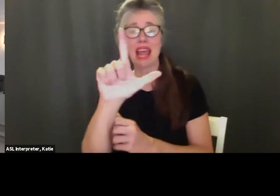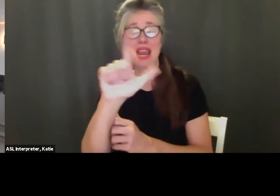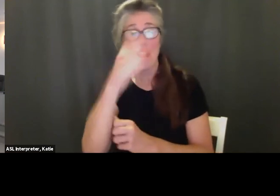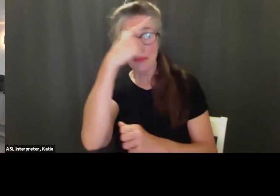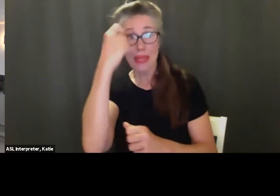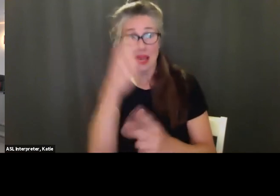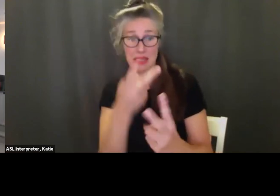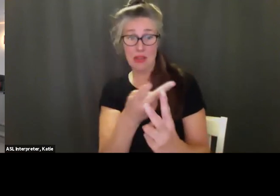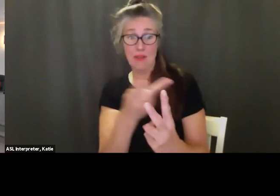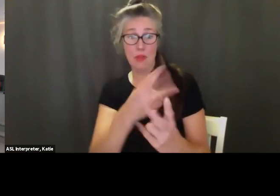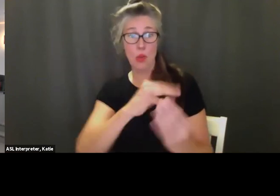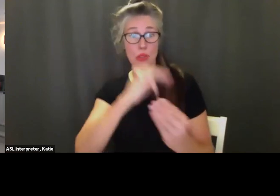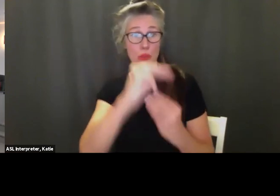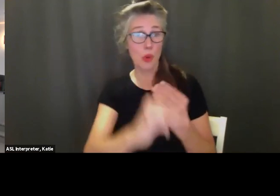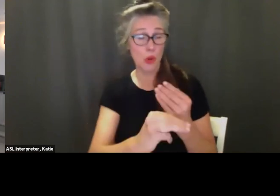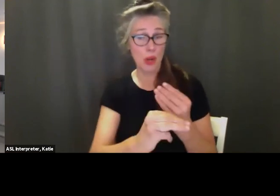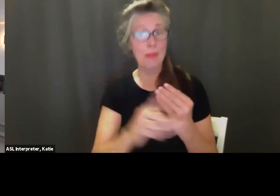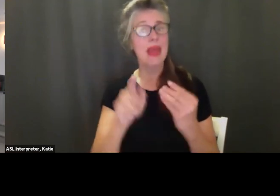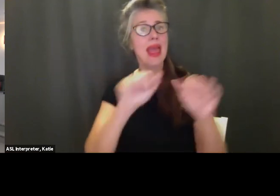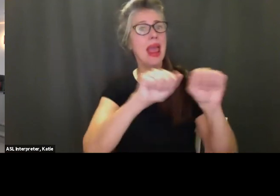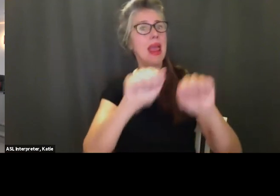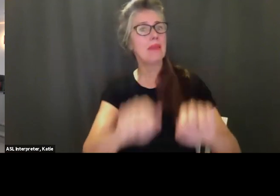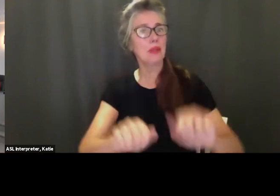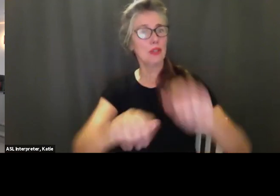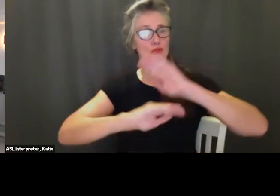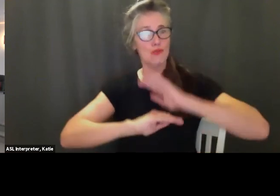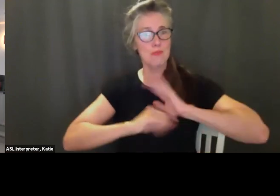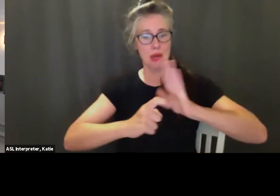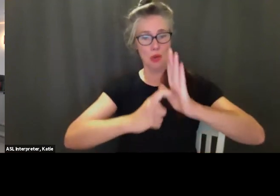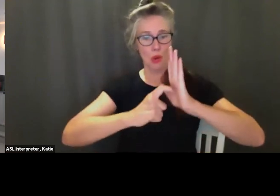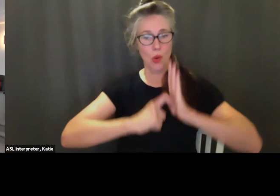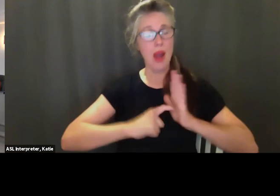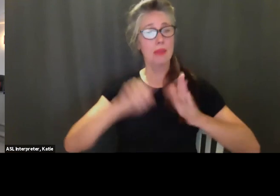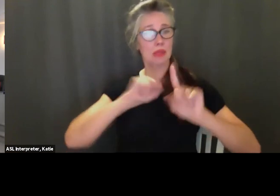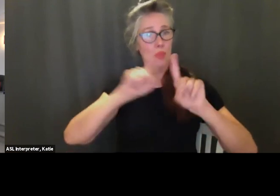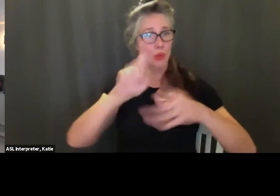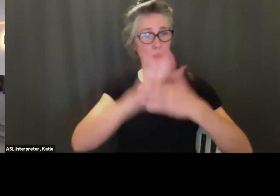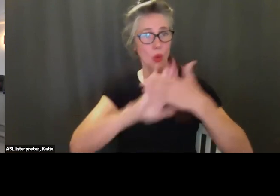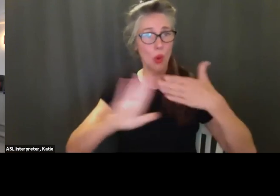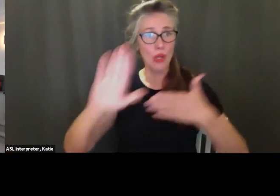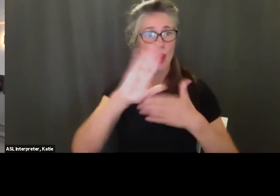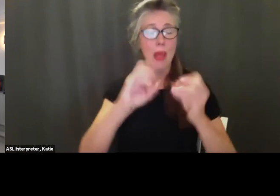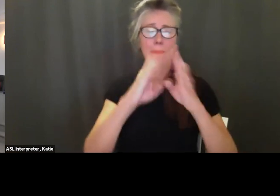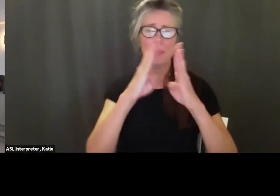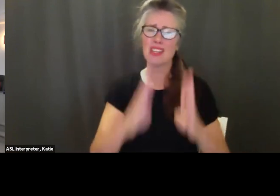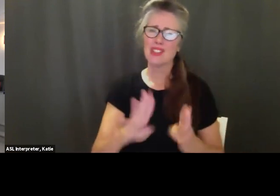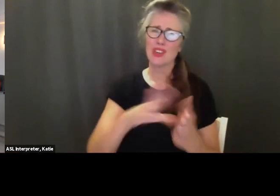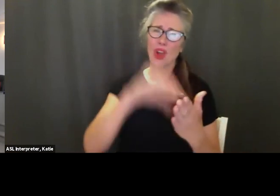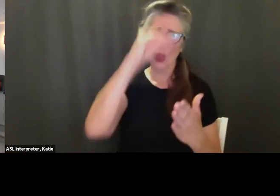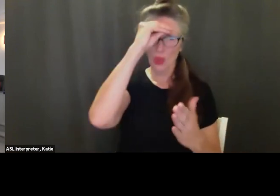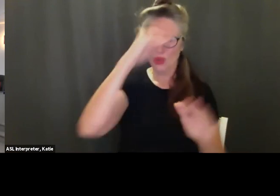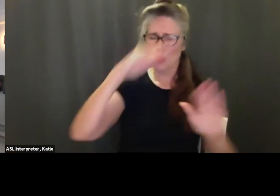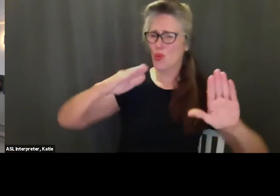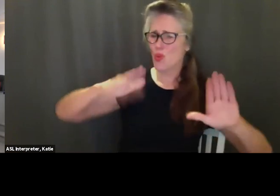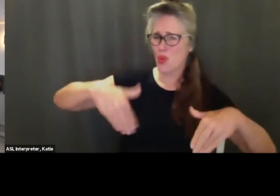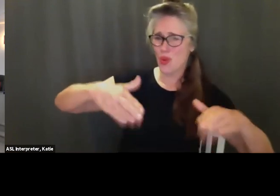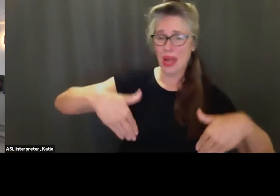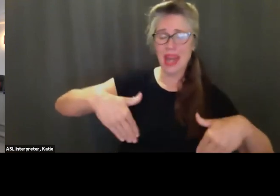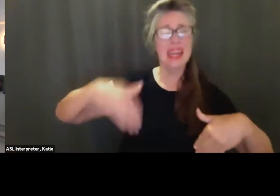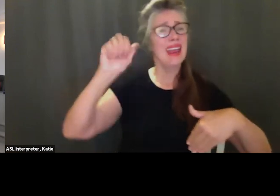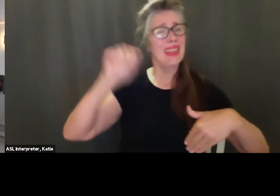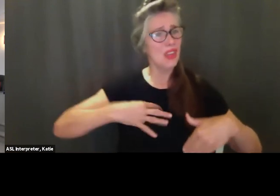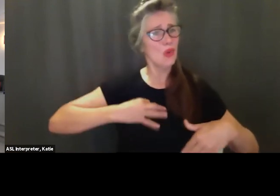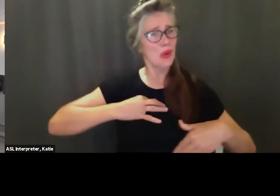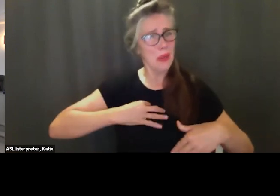them, they were able to meet the requirements. Many students find out too late that they can't apply to